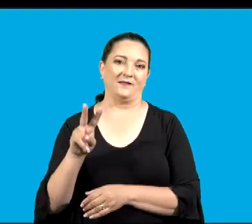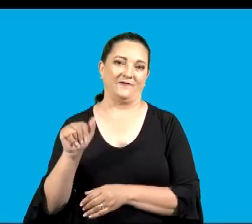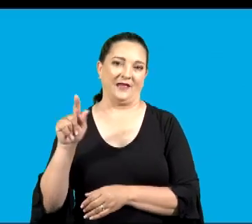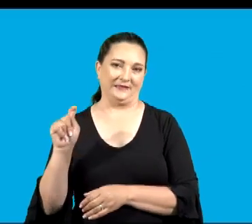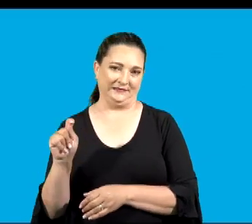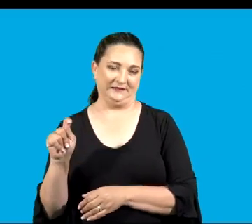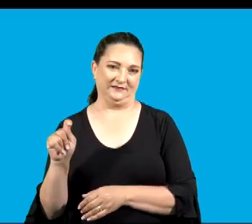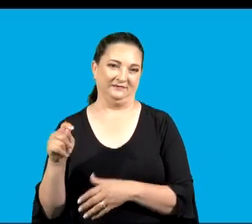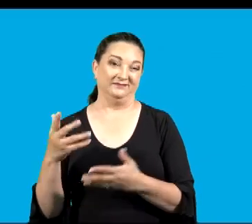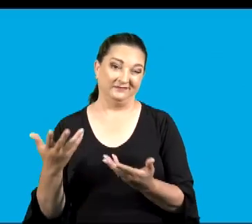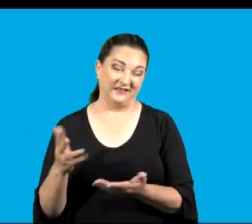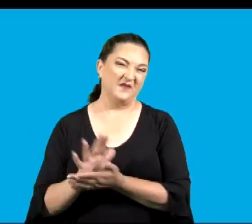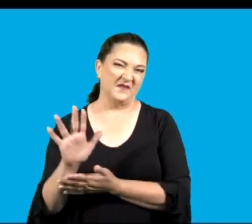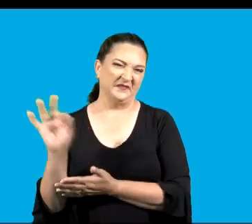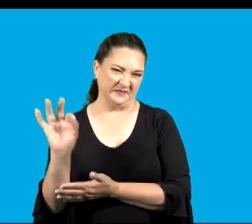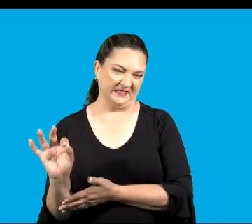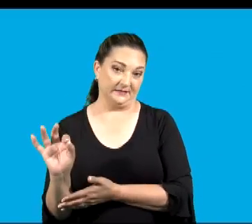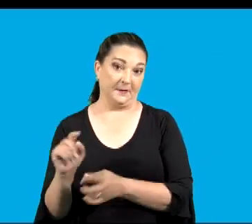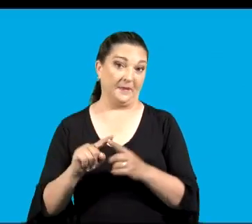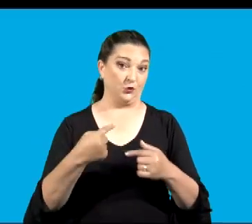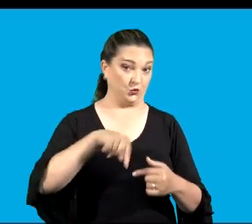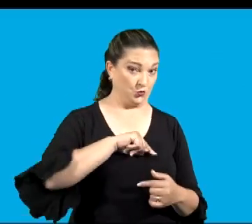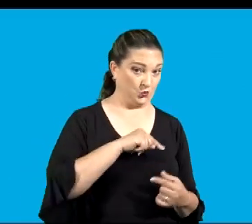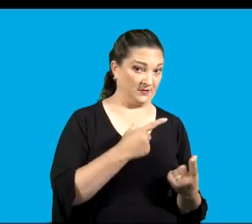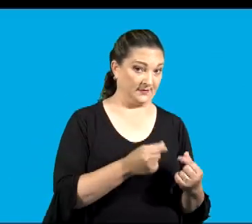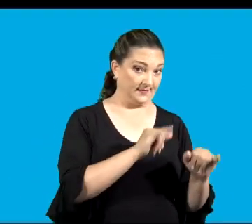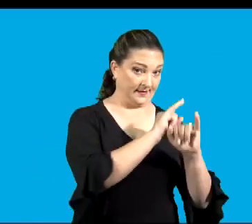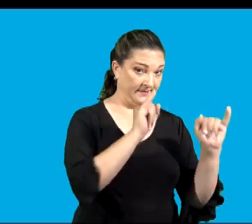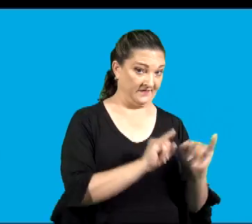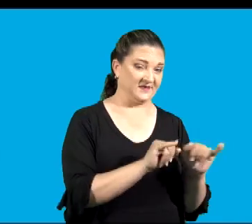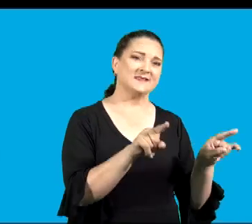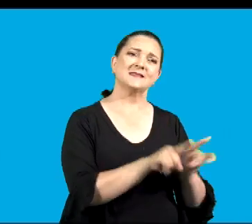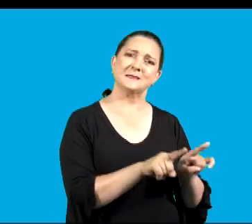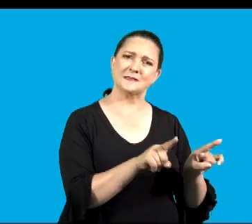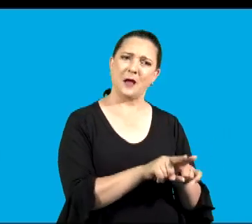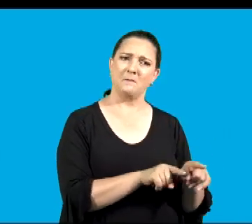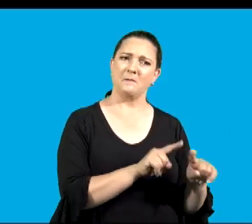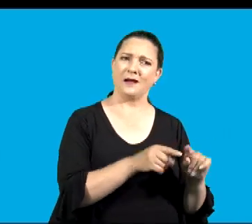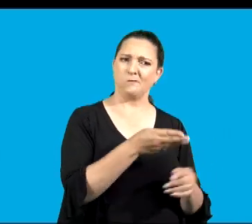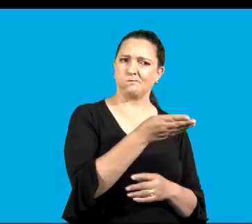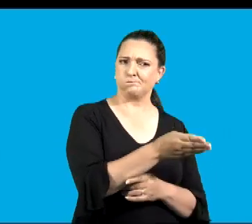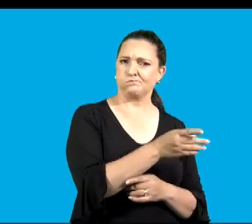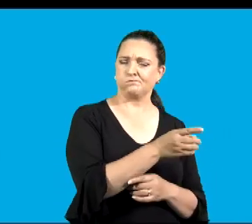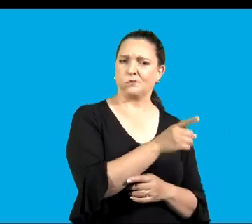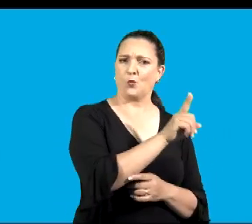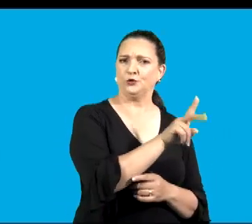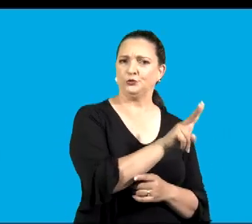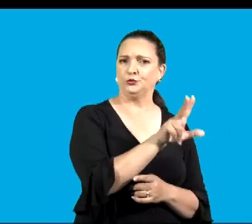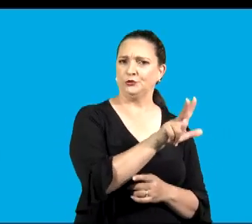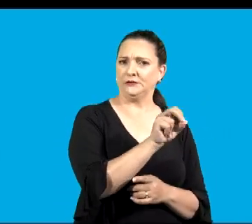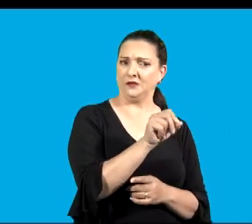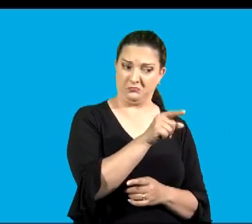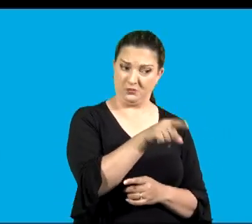at 15%. However, we have recorded the same invoice at 12.8. That is the